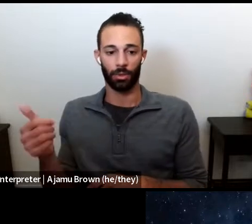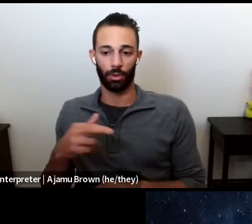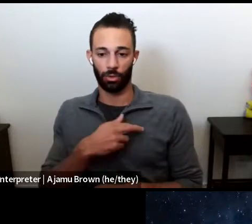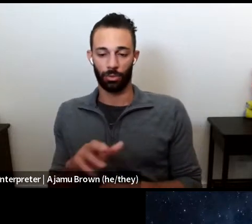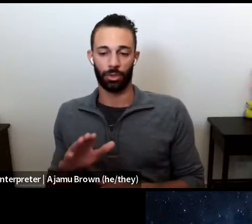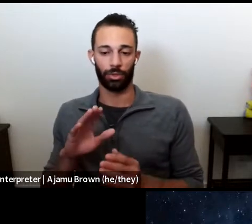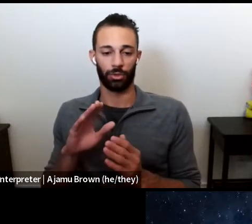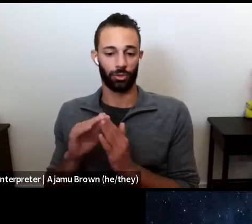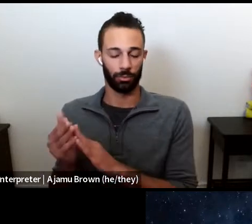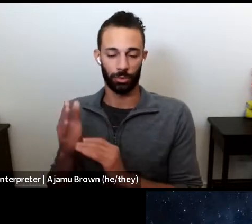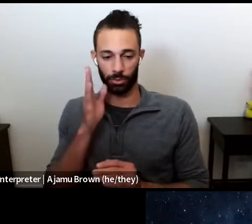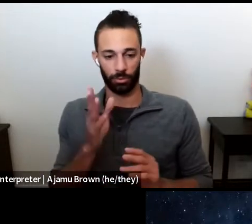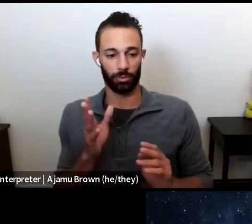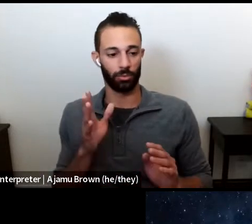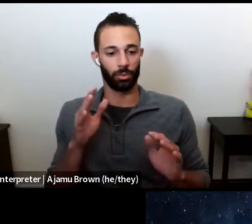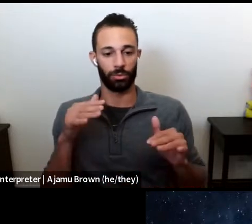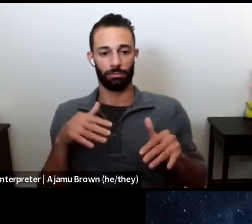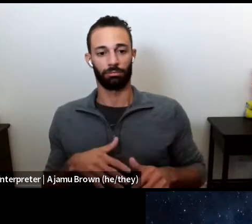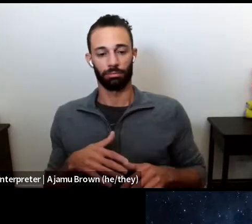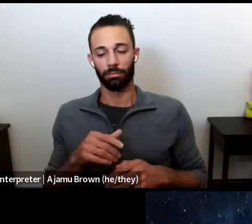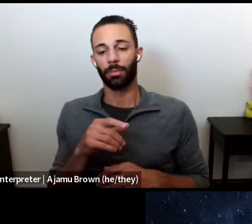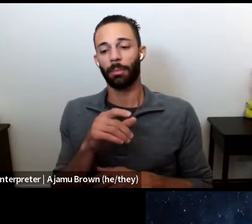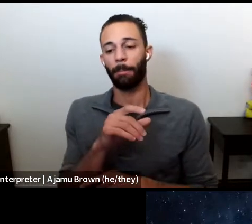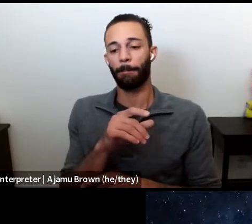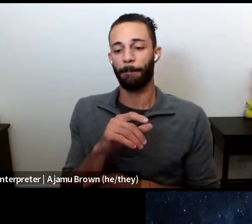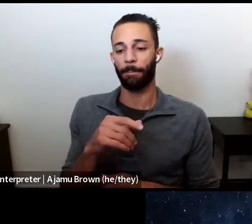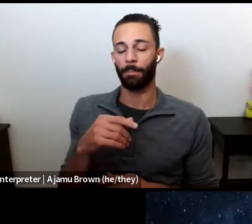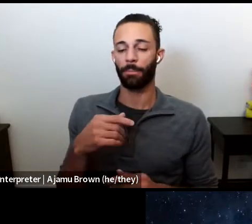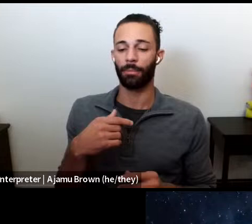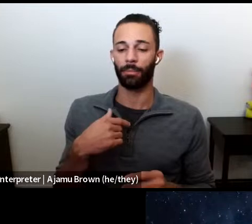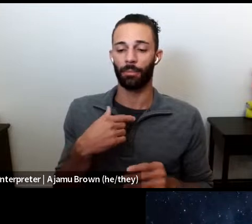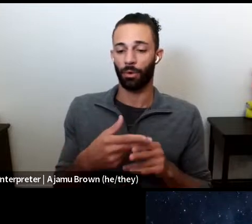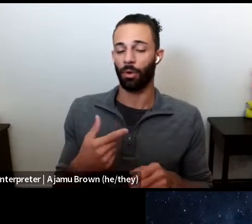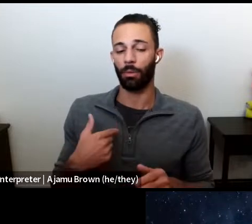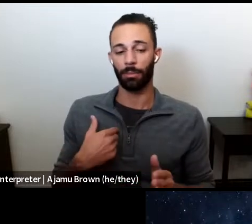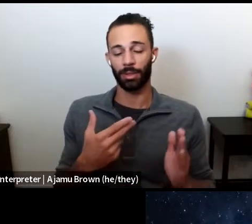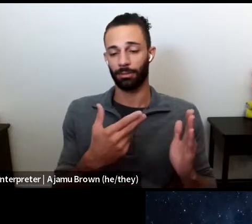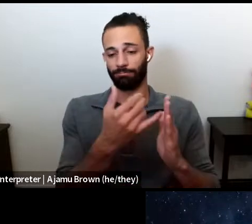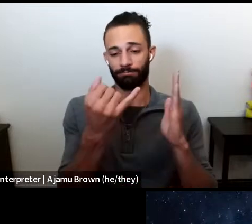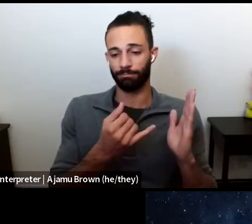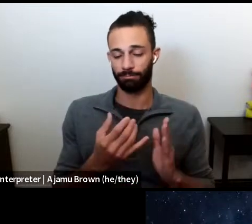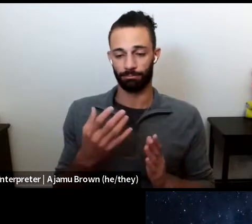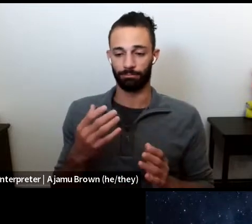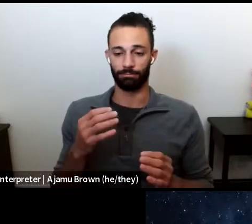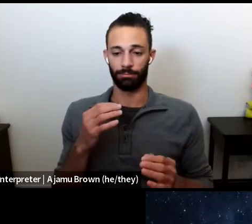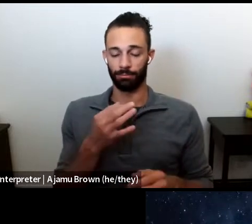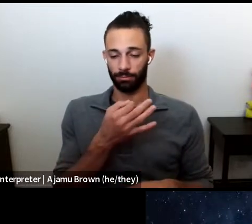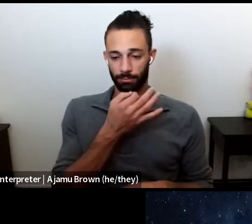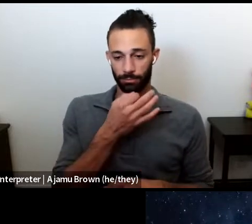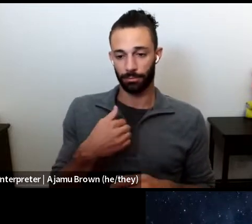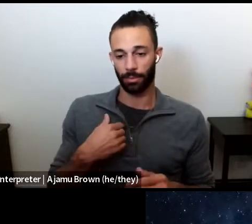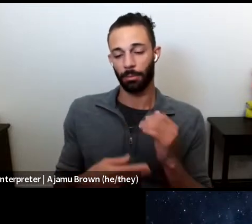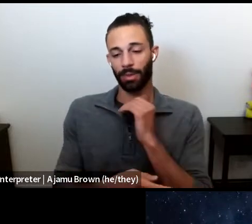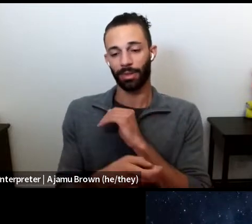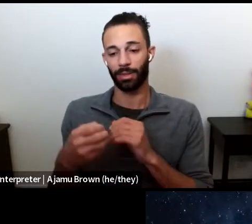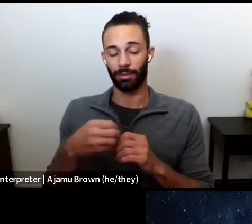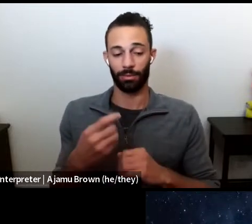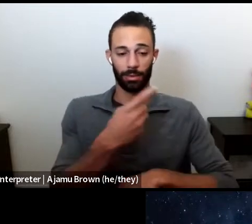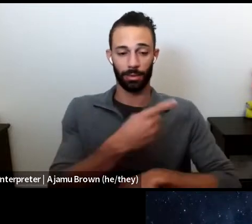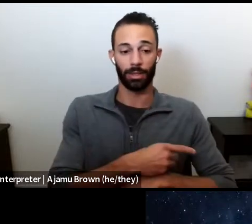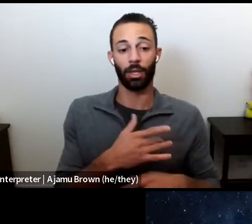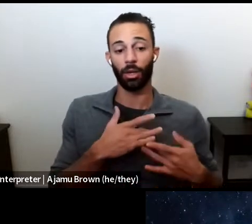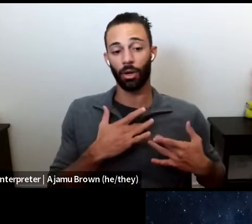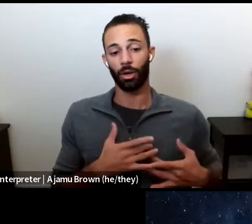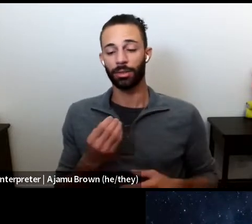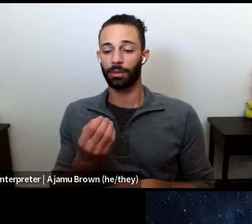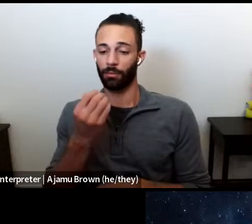me twirl while ceiling drips and new dreamers rush in. I'm a thief in the day, stealing hearts and food. I take